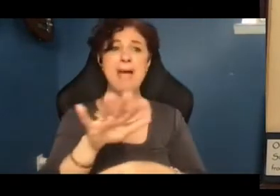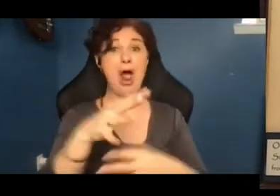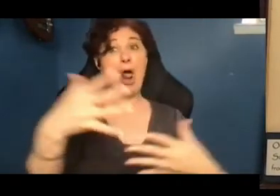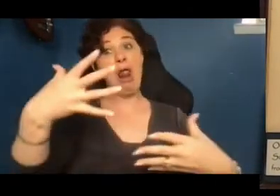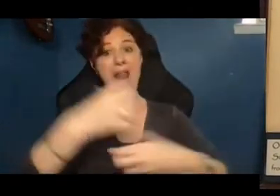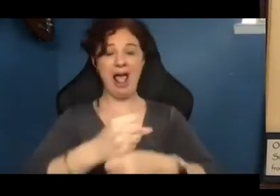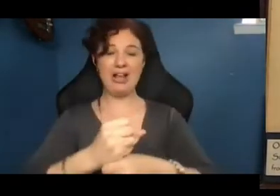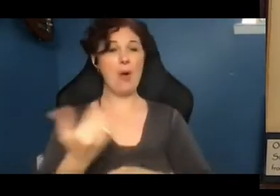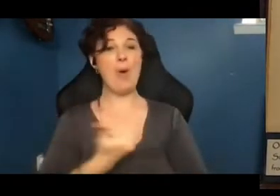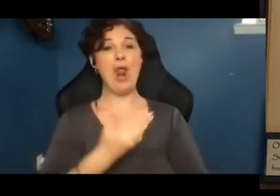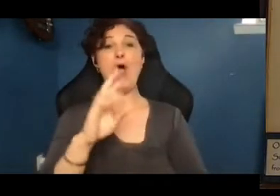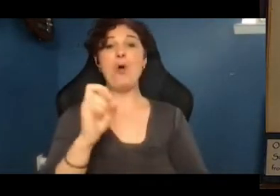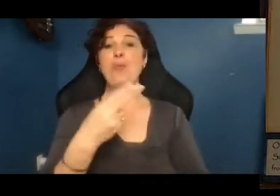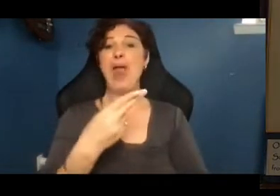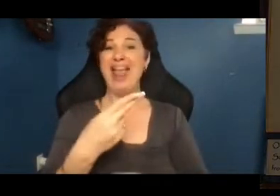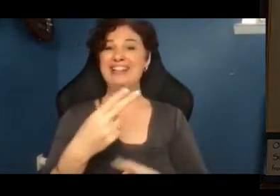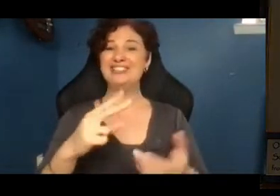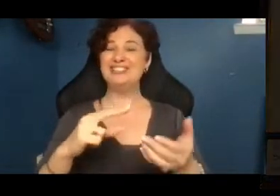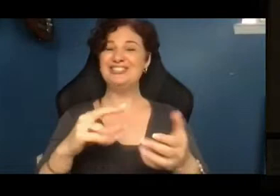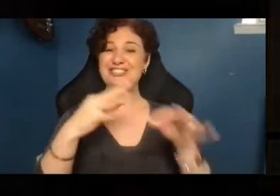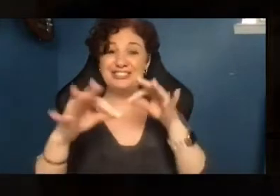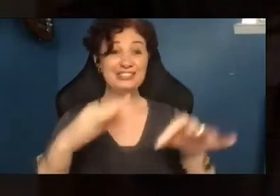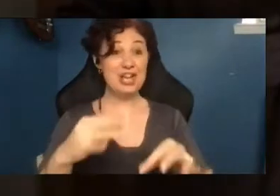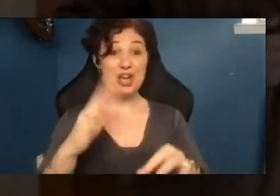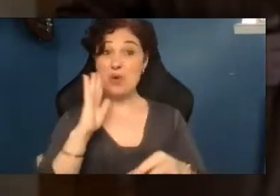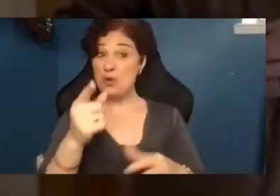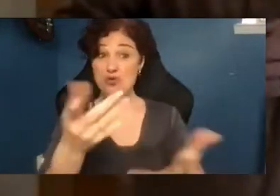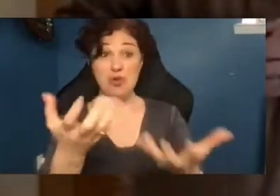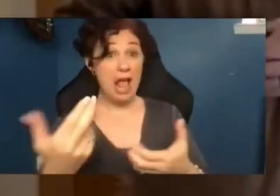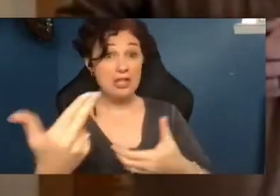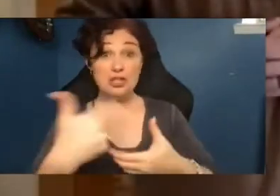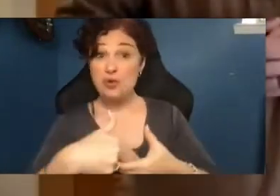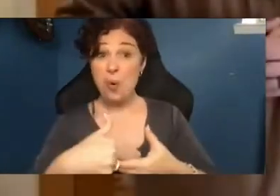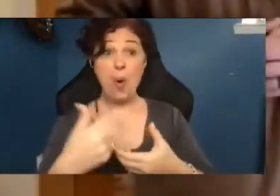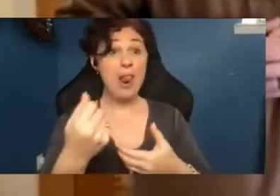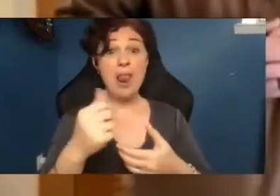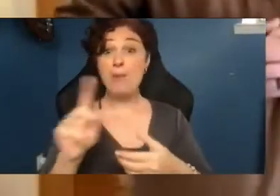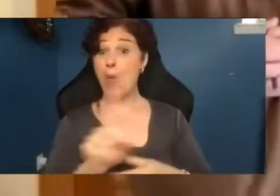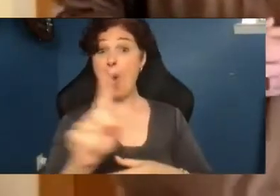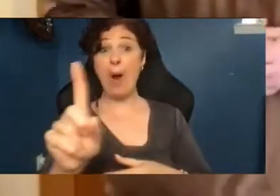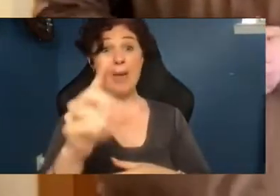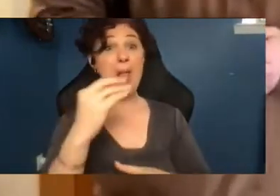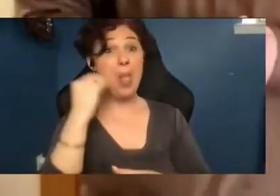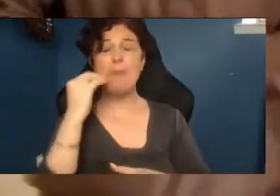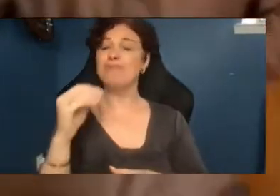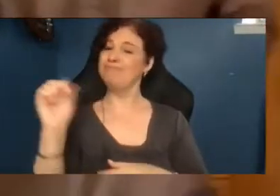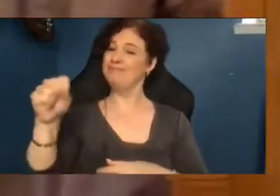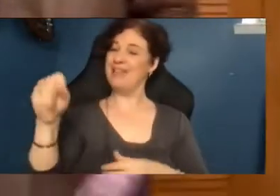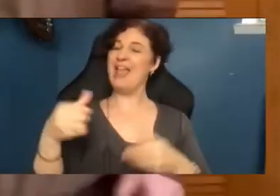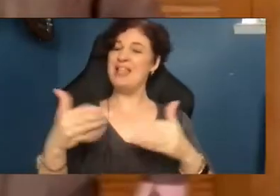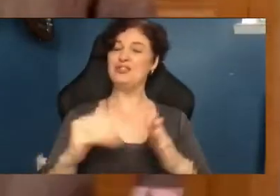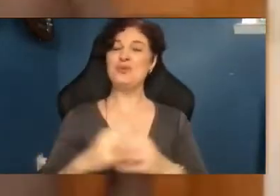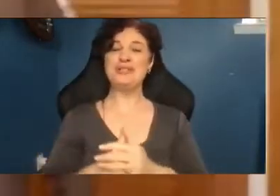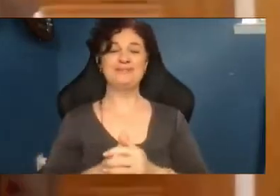nutshell what our ranch is about. Would you like to join us on a little walkabout of the home? Let's do it. All